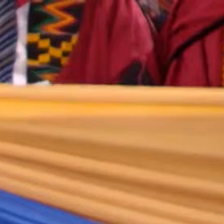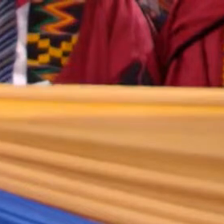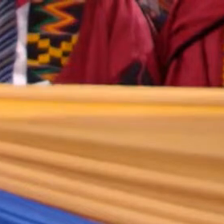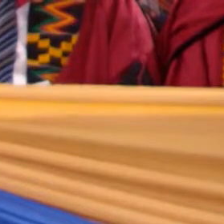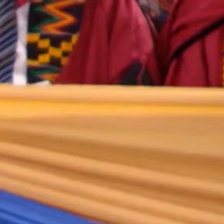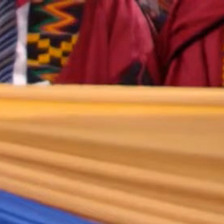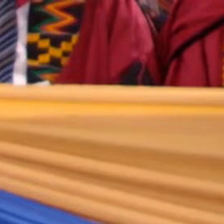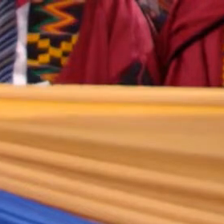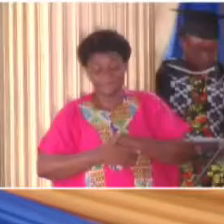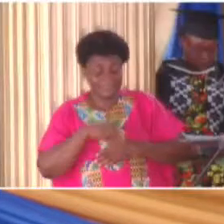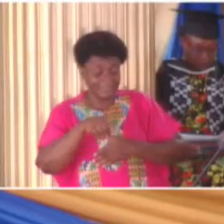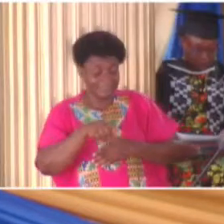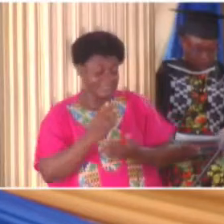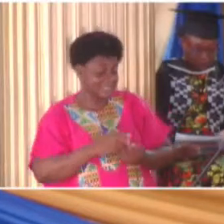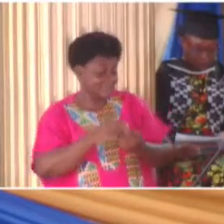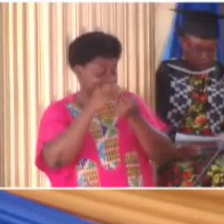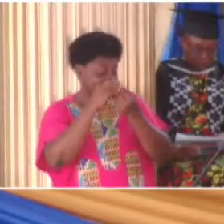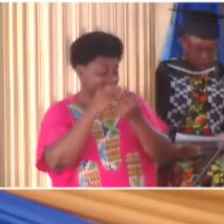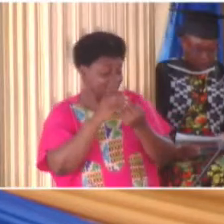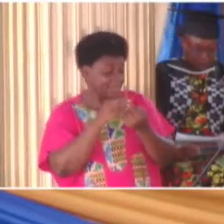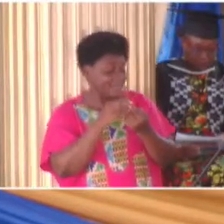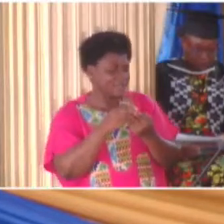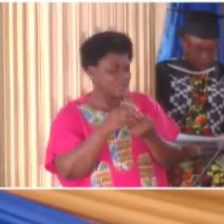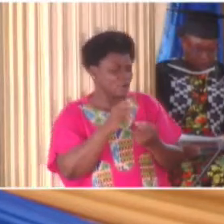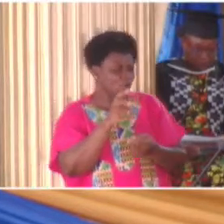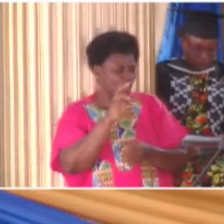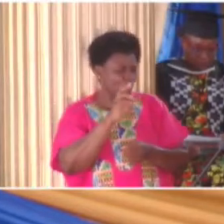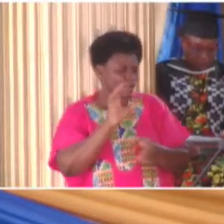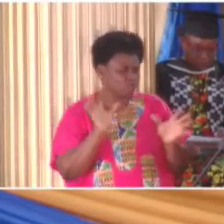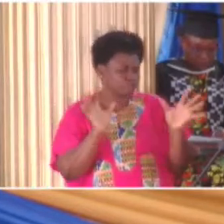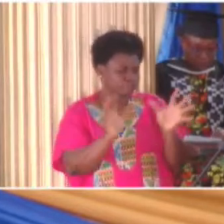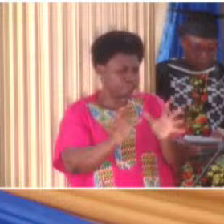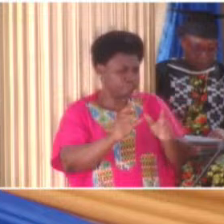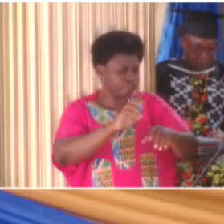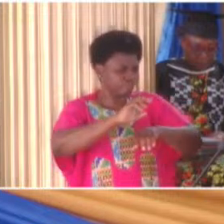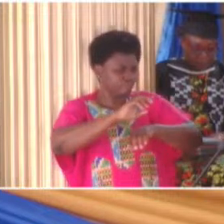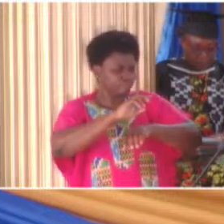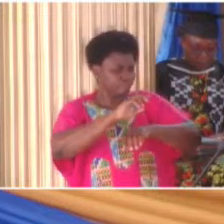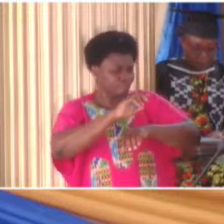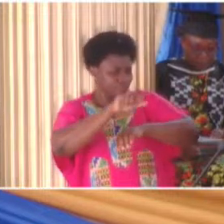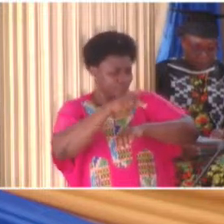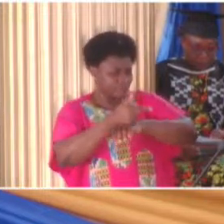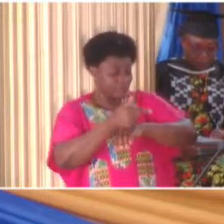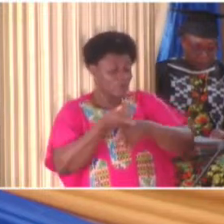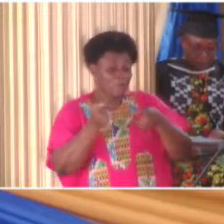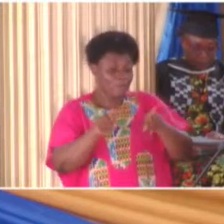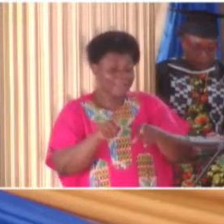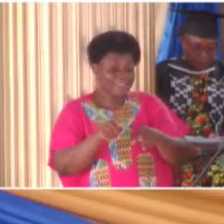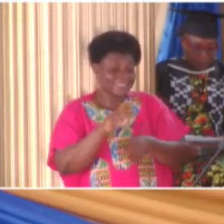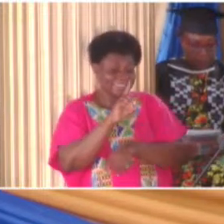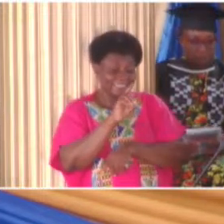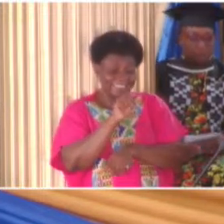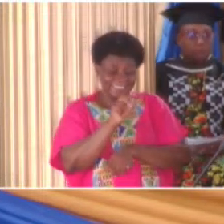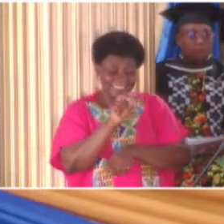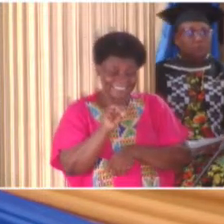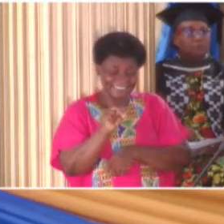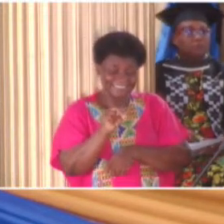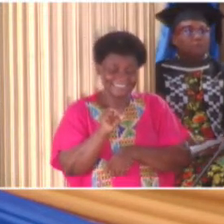special 2025 congregation ceremony. When the Dean of Engineering, Prof.